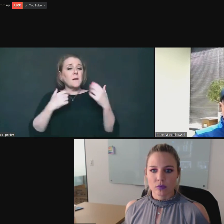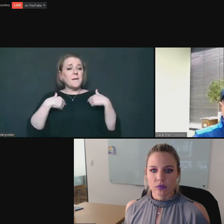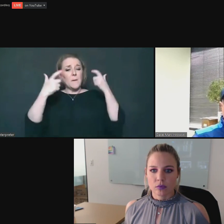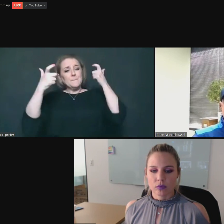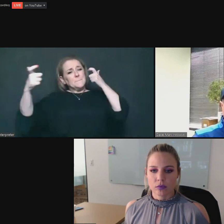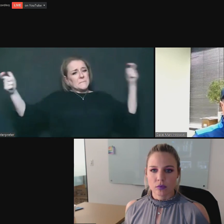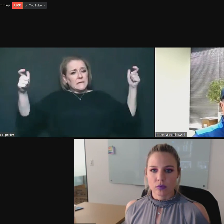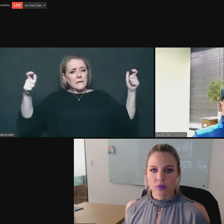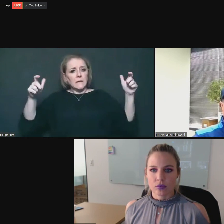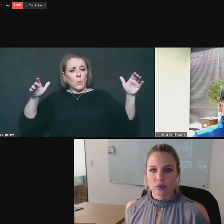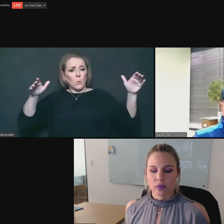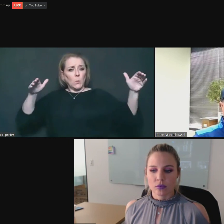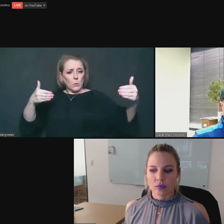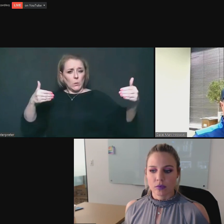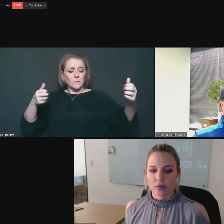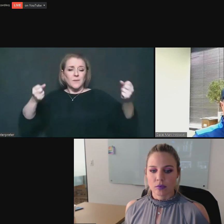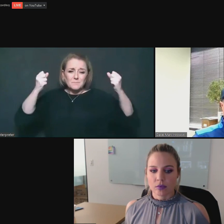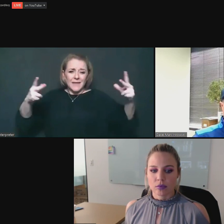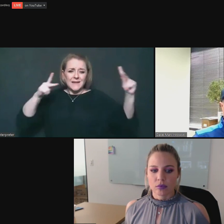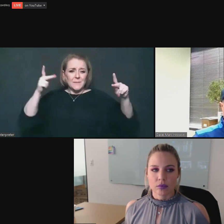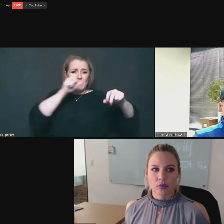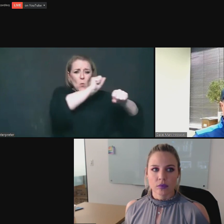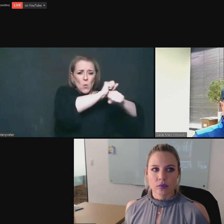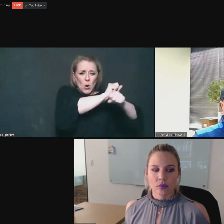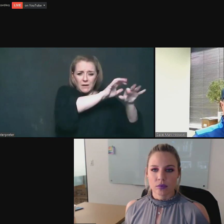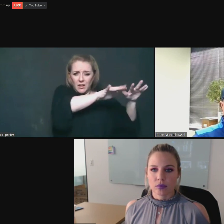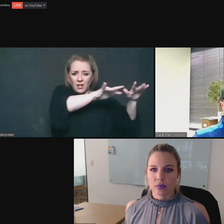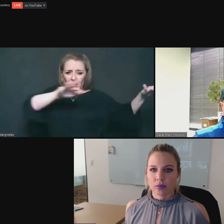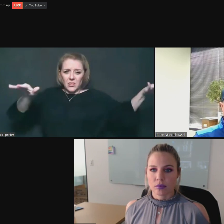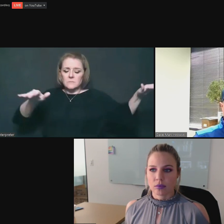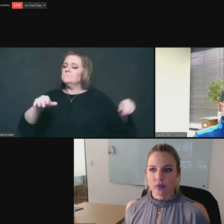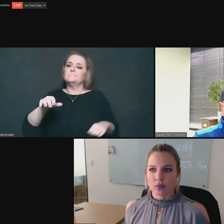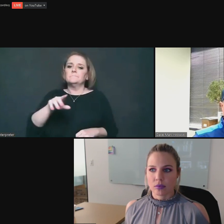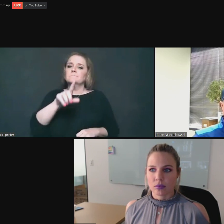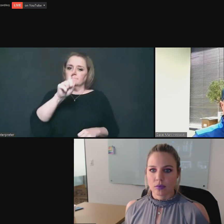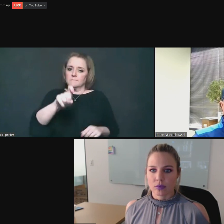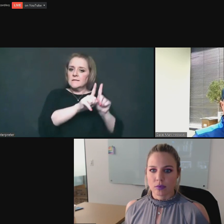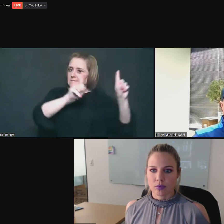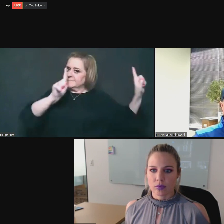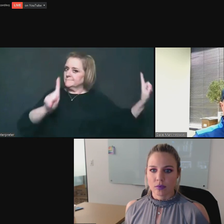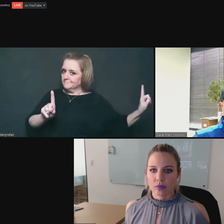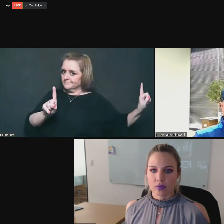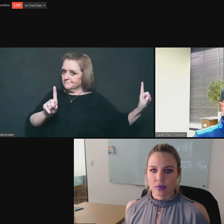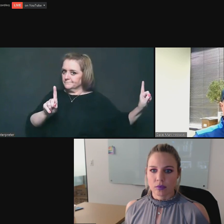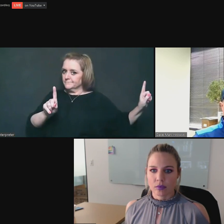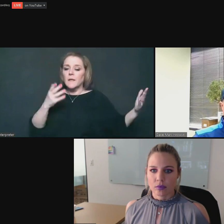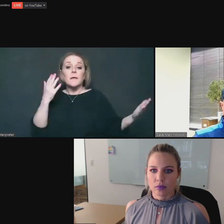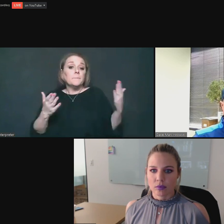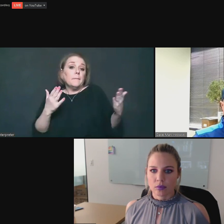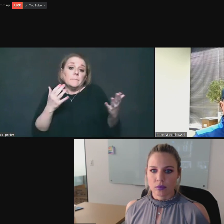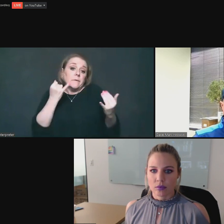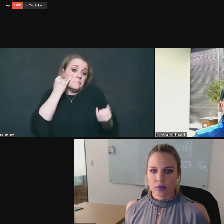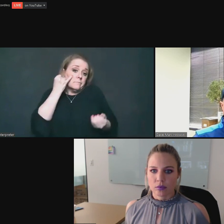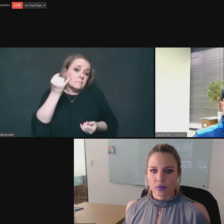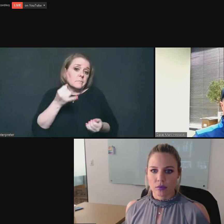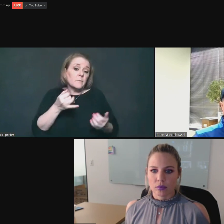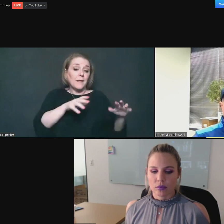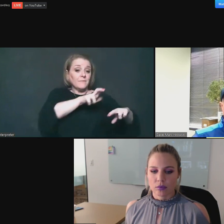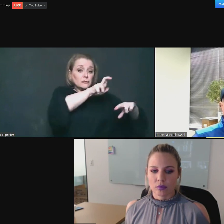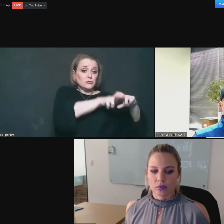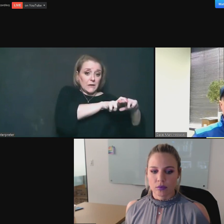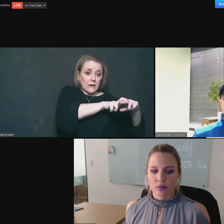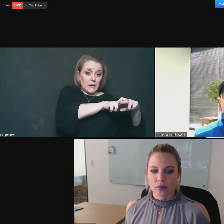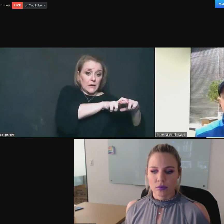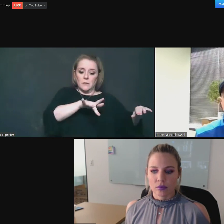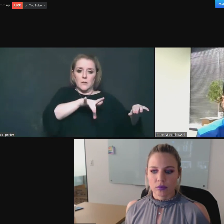many technicians in one room. If they're not socially distanced, then they might have to skip every other chair or something like that. Right. So,